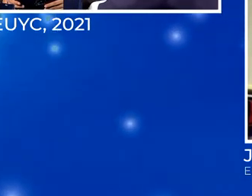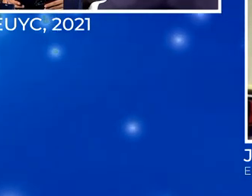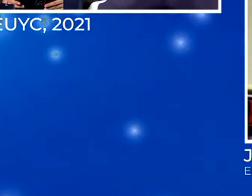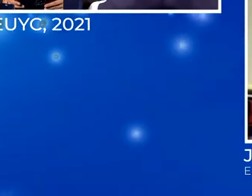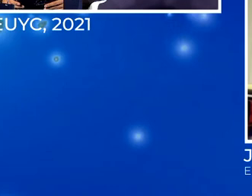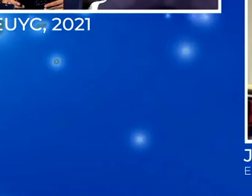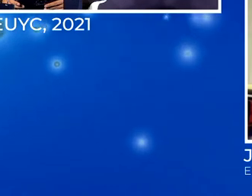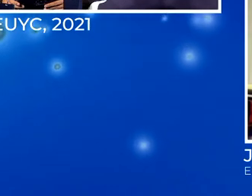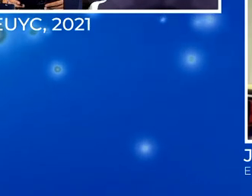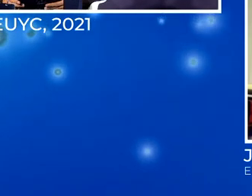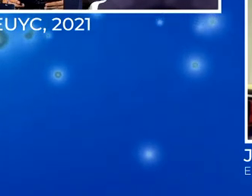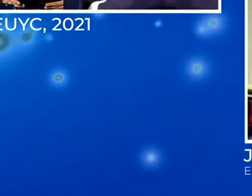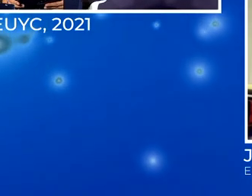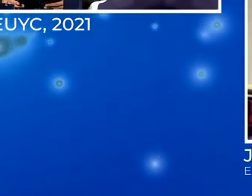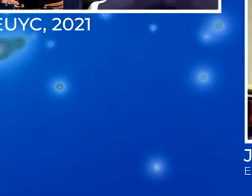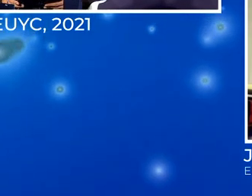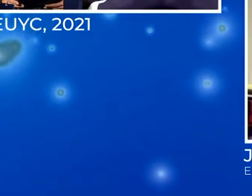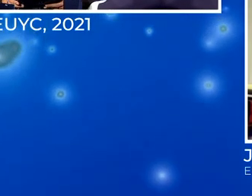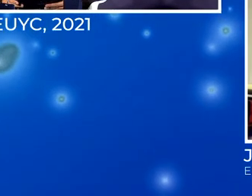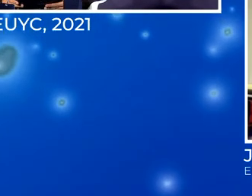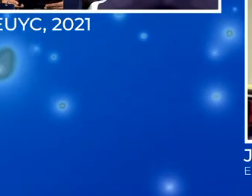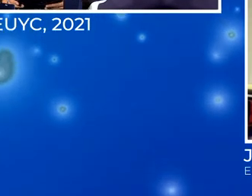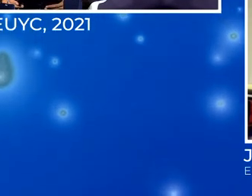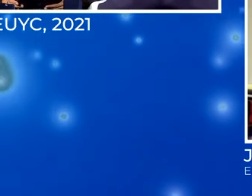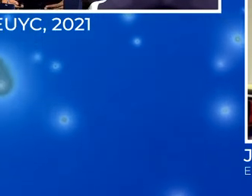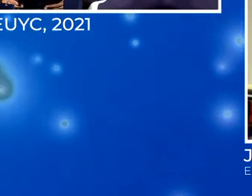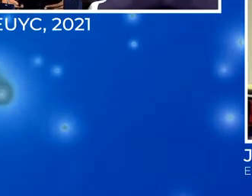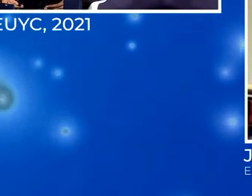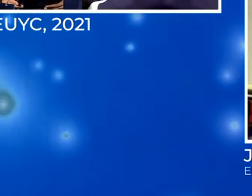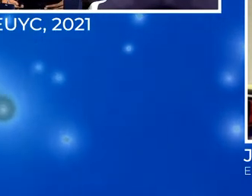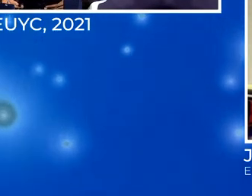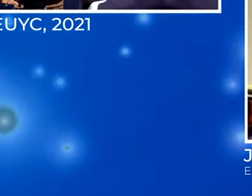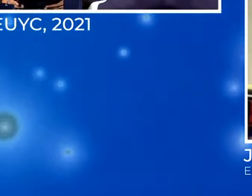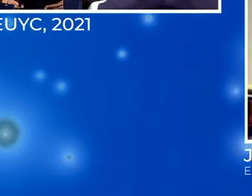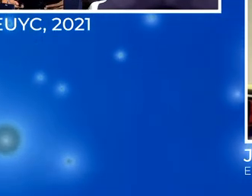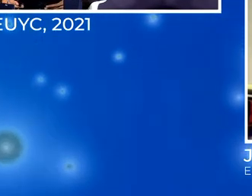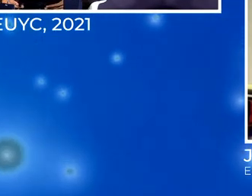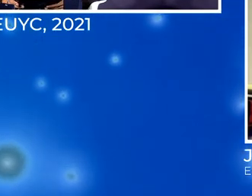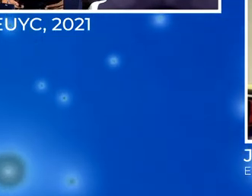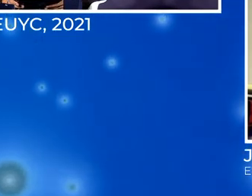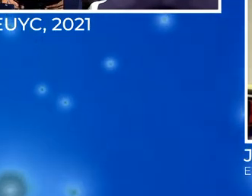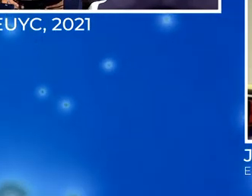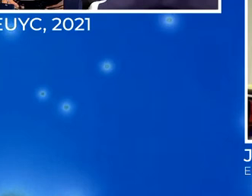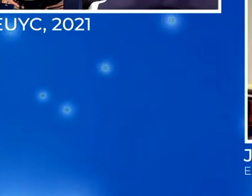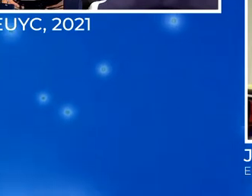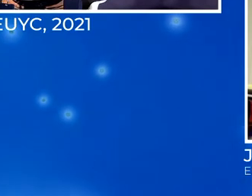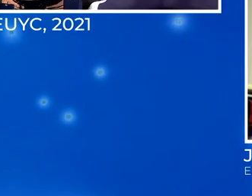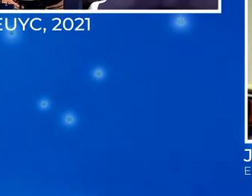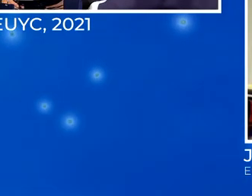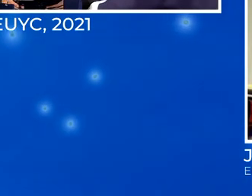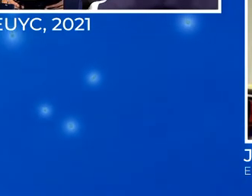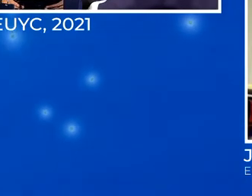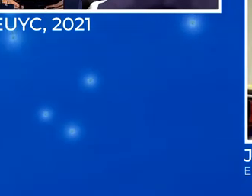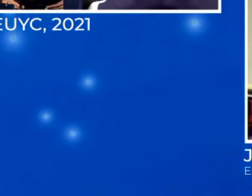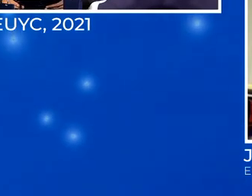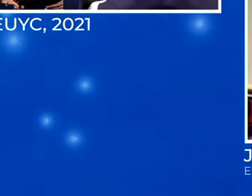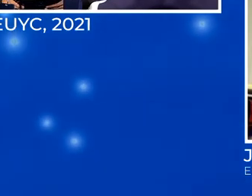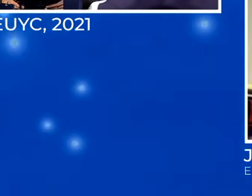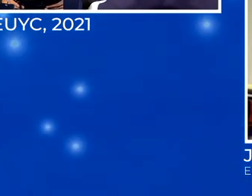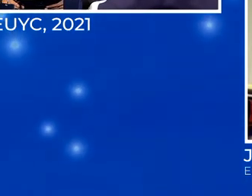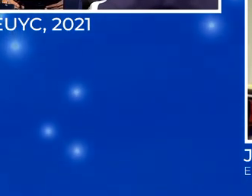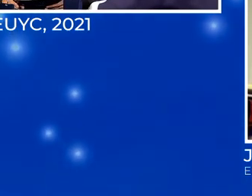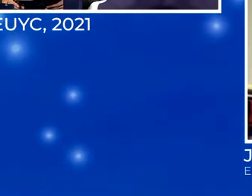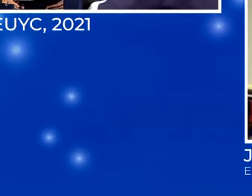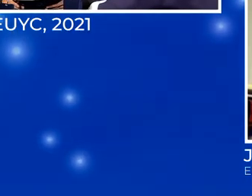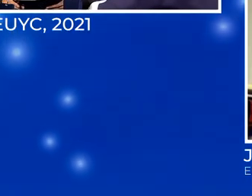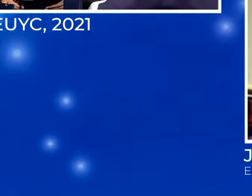European Solidarity Corps in Slovenia. And we have Ms. Jasna Marić-Krajčić, who is here in the name of the European